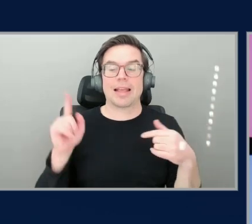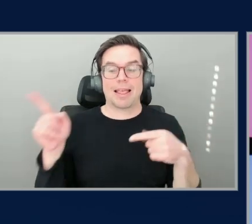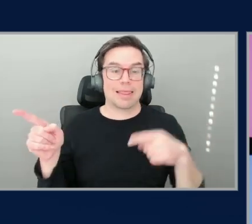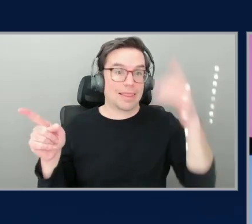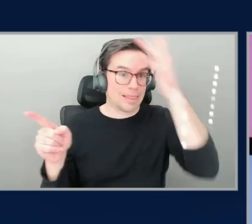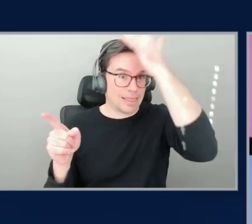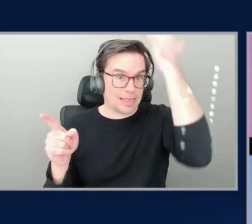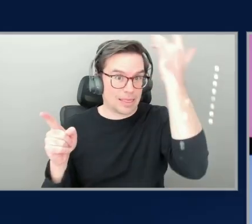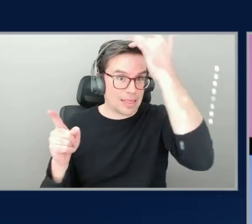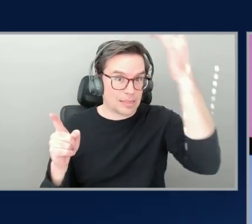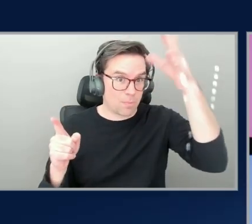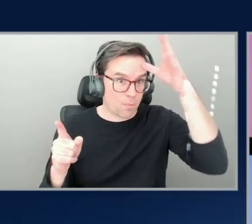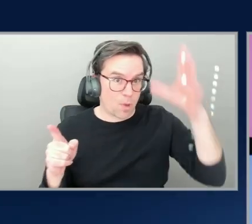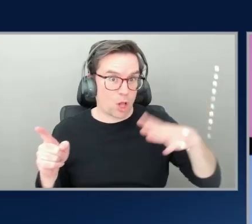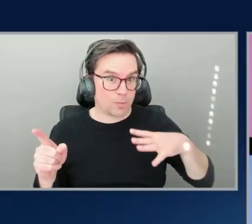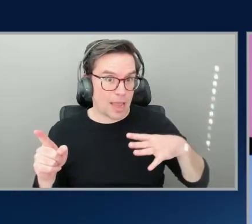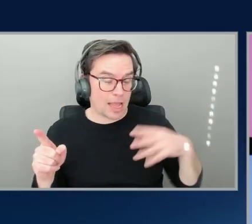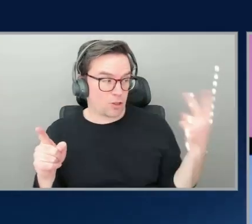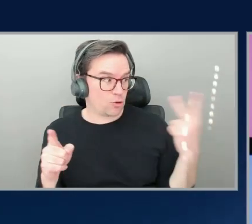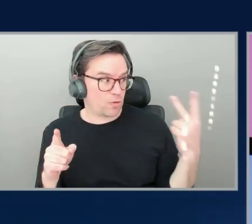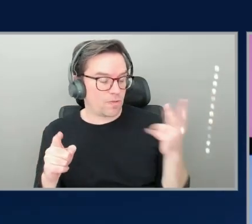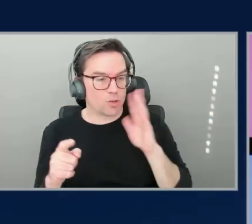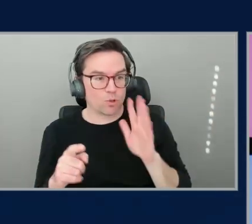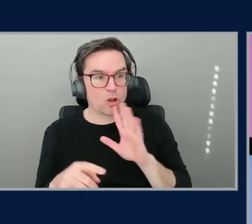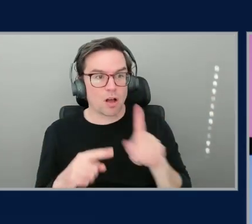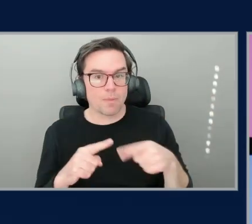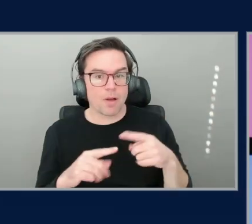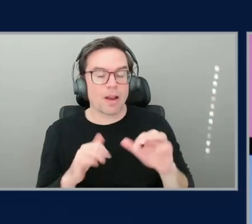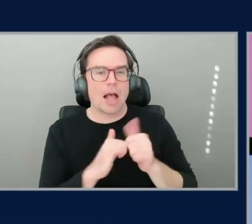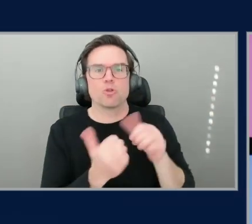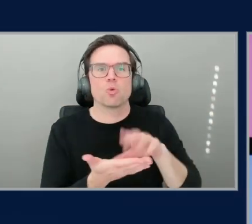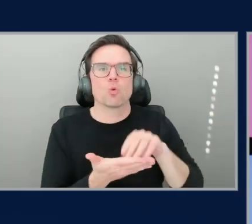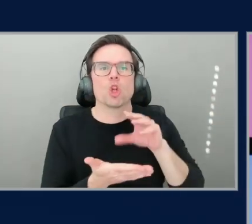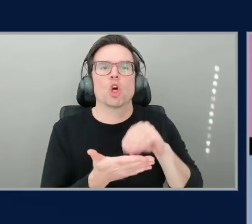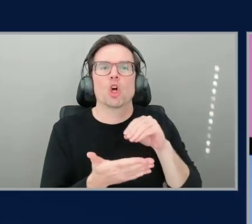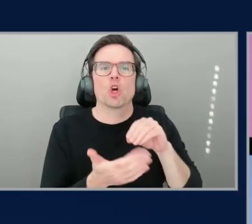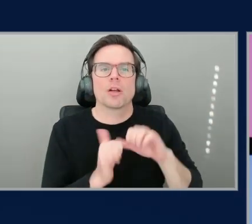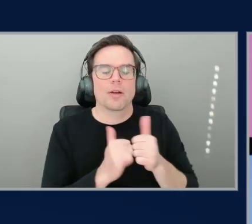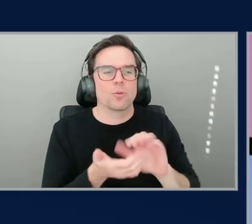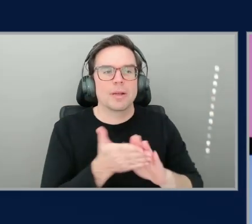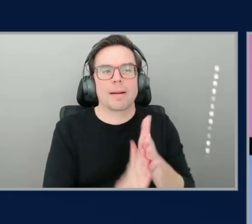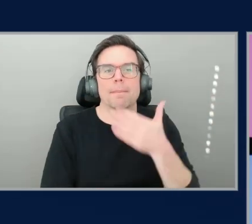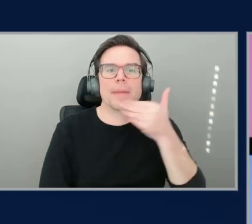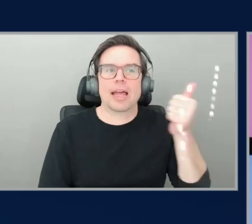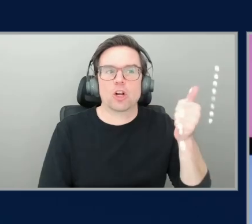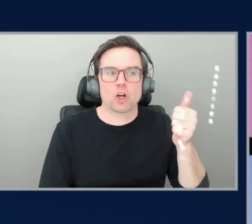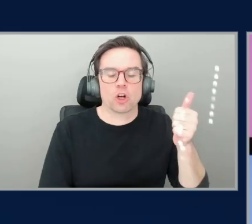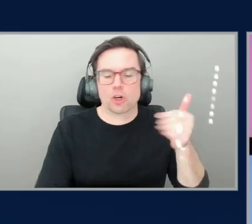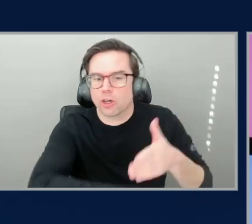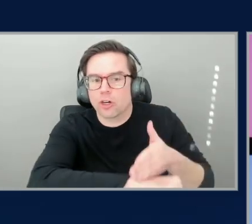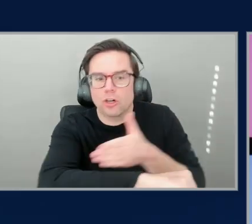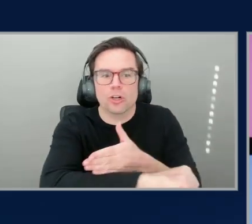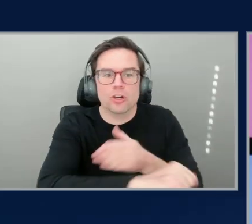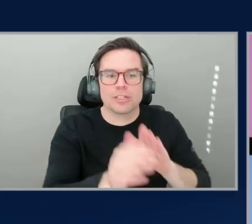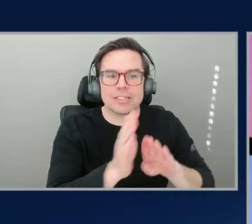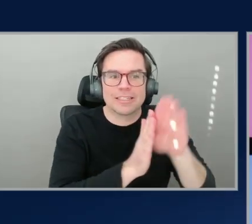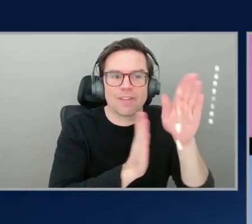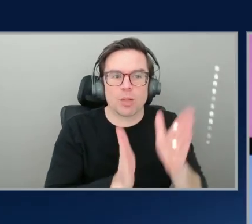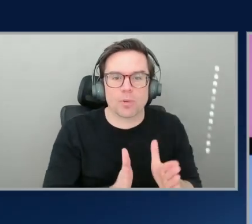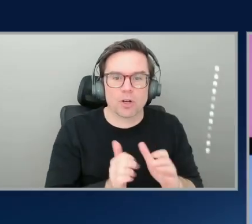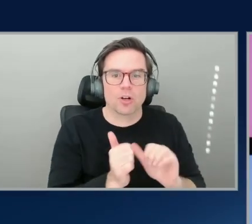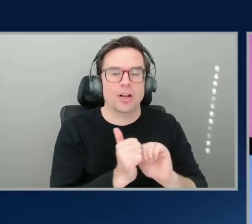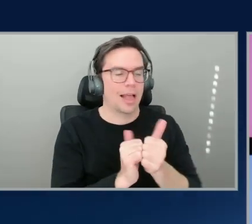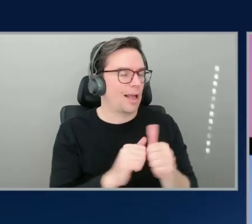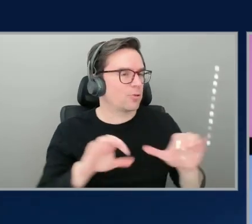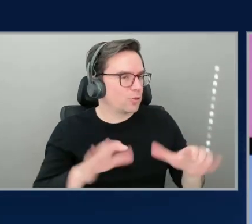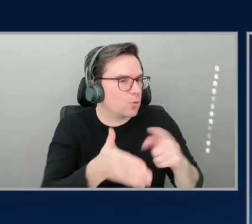to you about how to learn and how to improve your skill, how to become a better developer, how to do what's best for you in